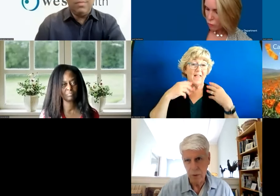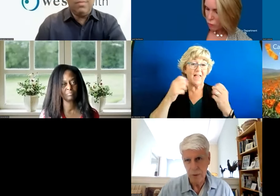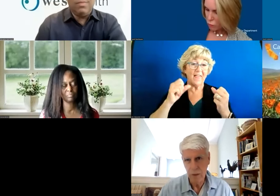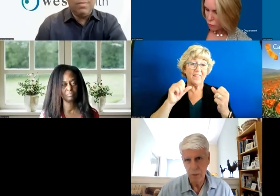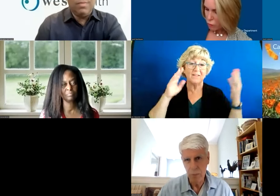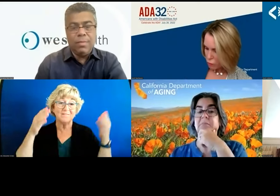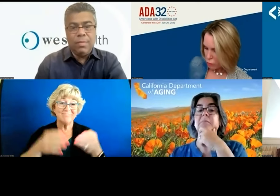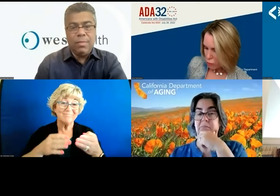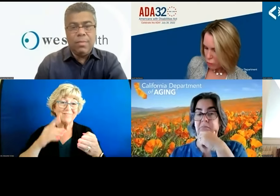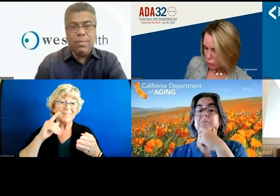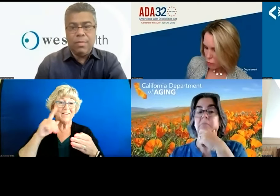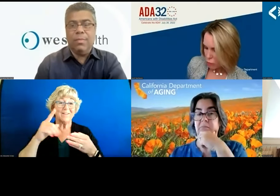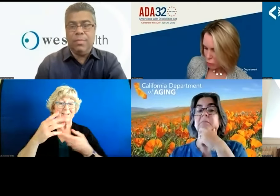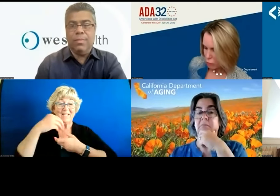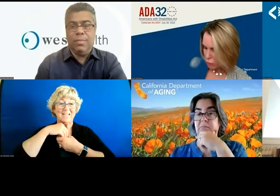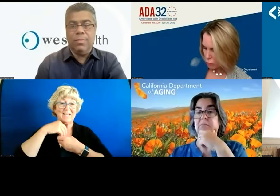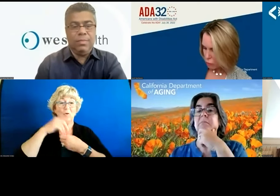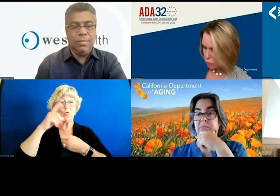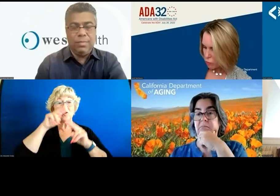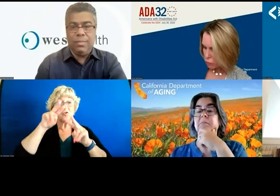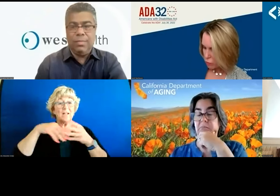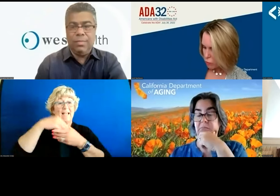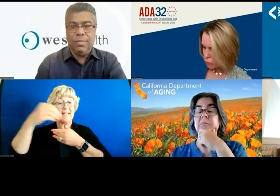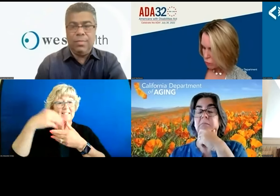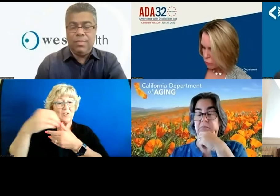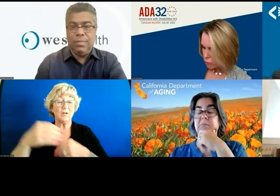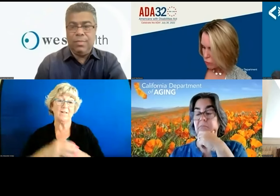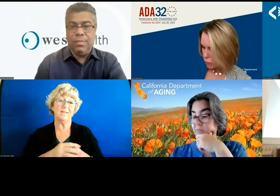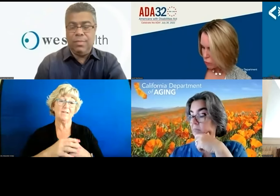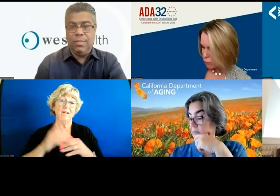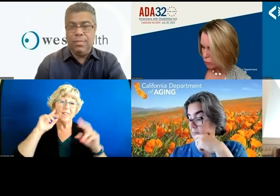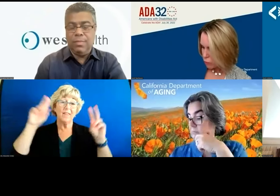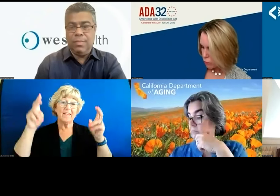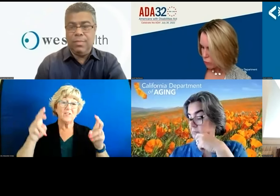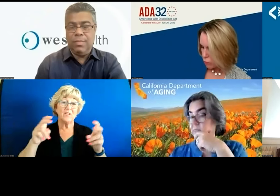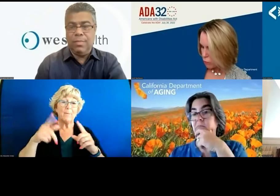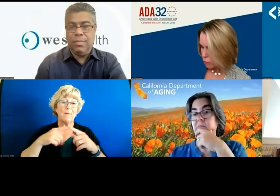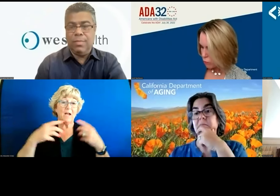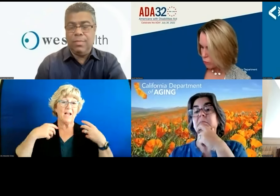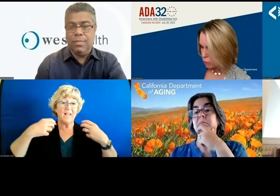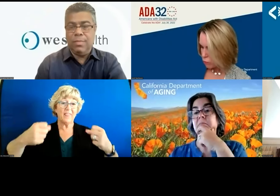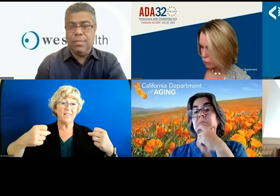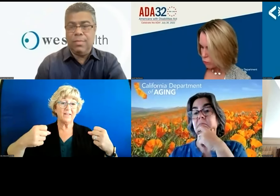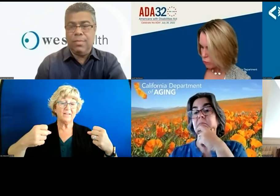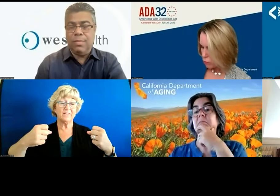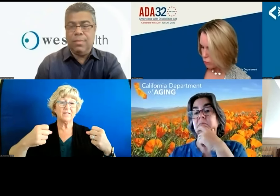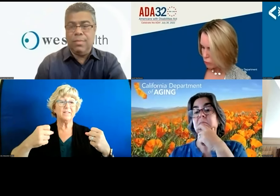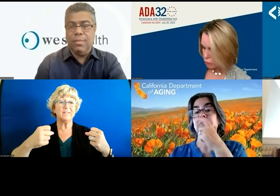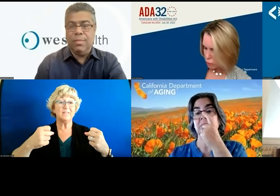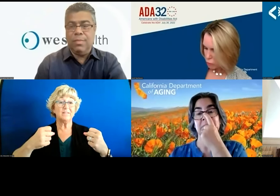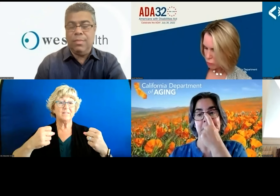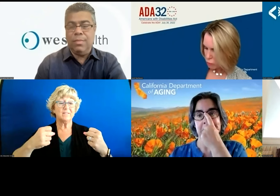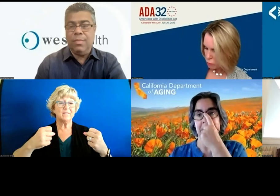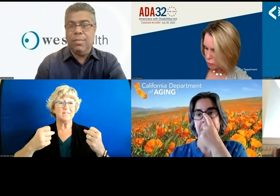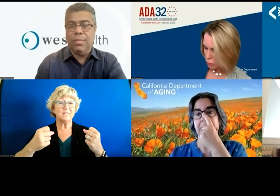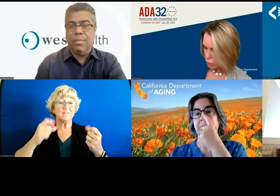internal and we need to be pushing ourselves to be looking external and i thought the issue about the health um health reimagined i